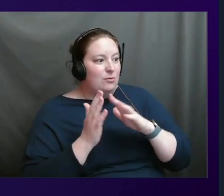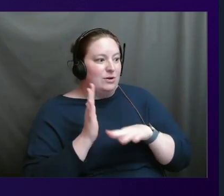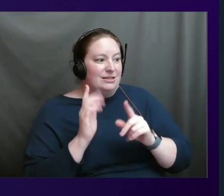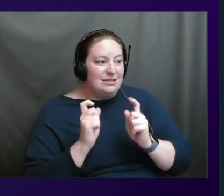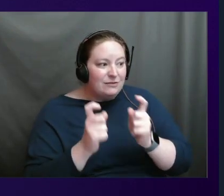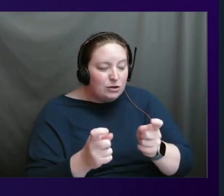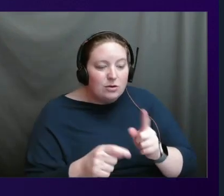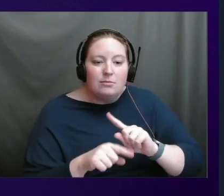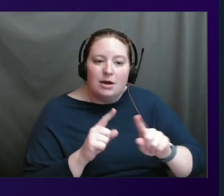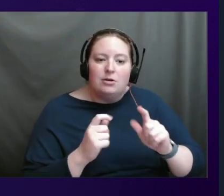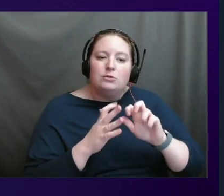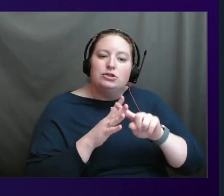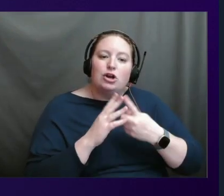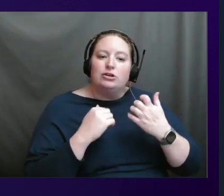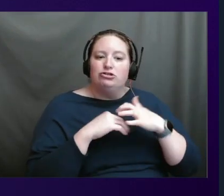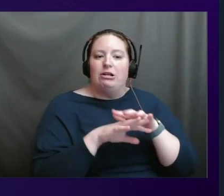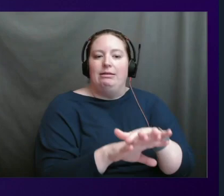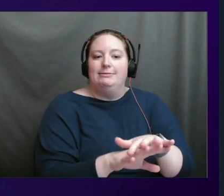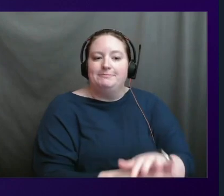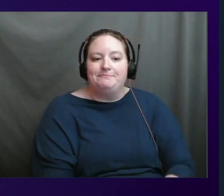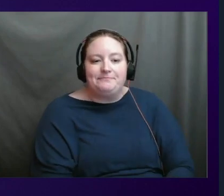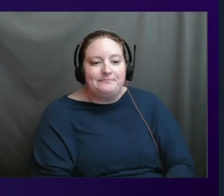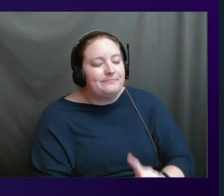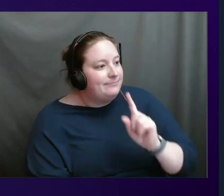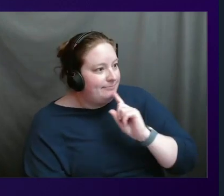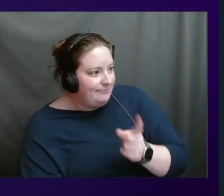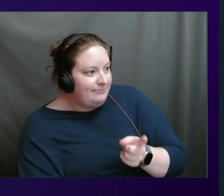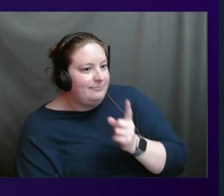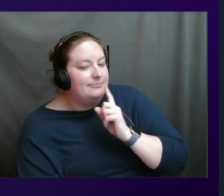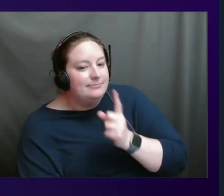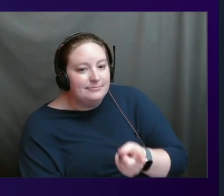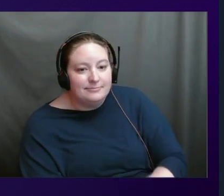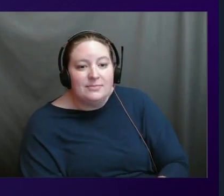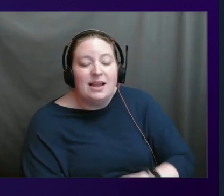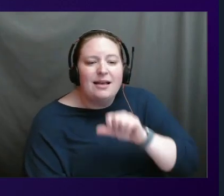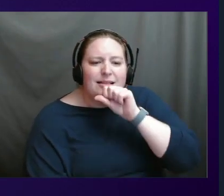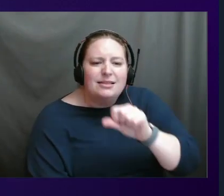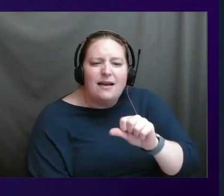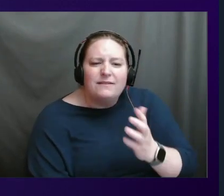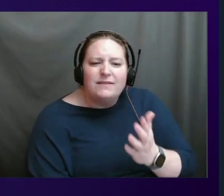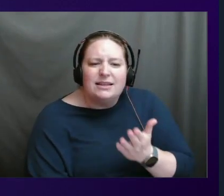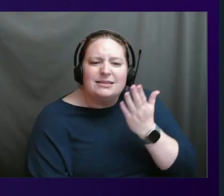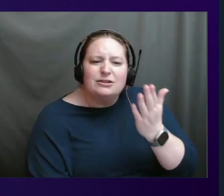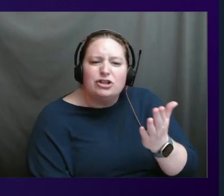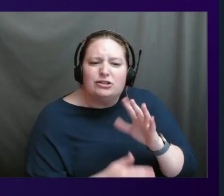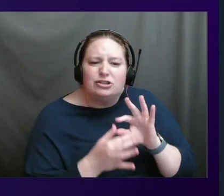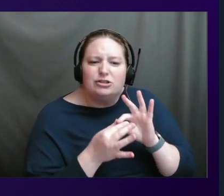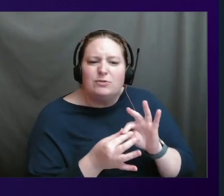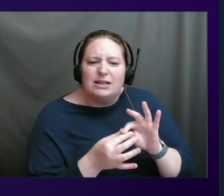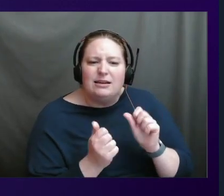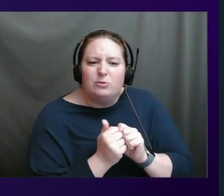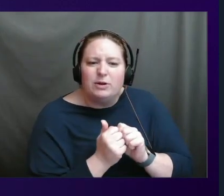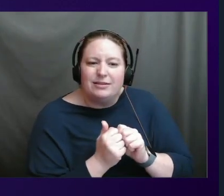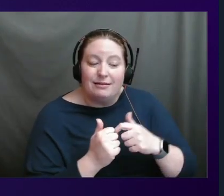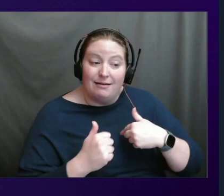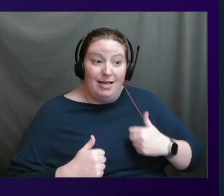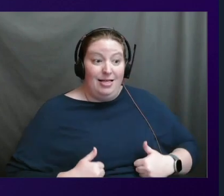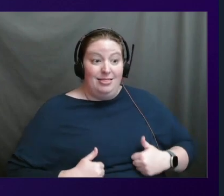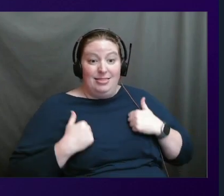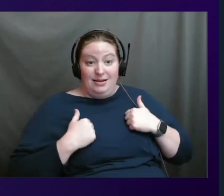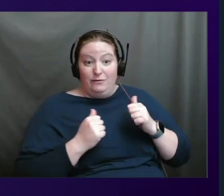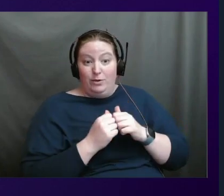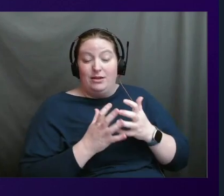to just gel in with that. Definitely, yeah. And I loved the suggestion too around like, I live in a lot of